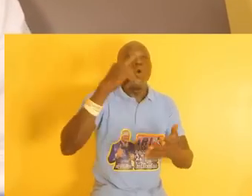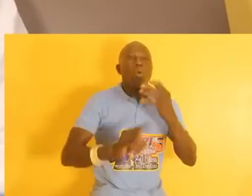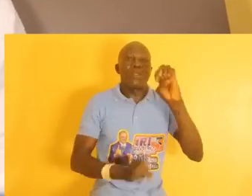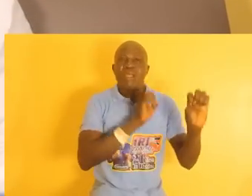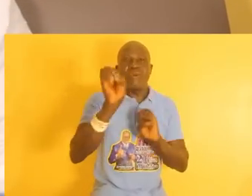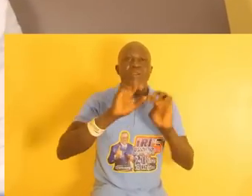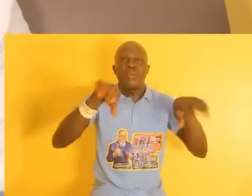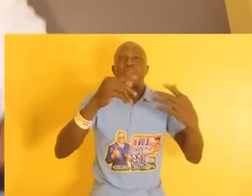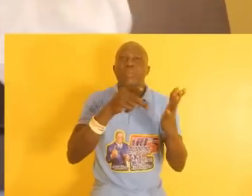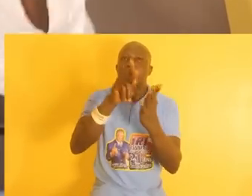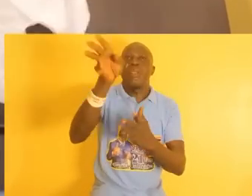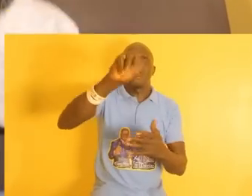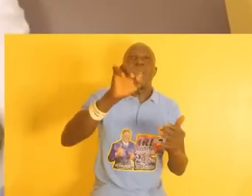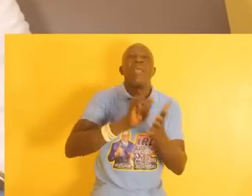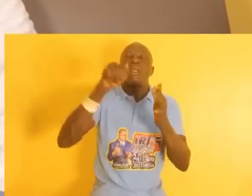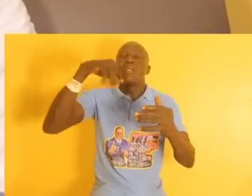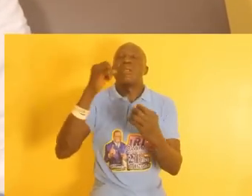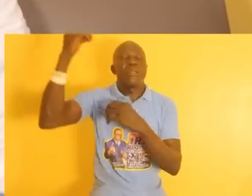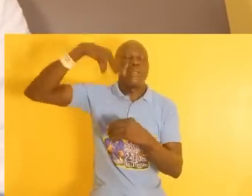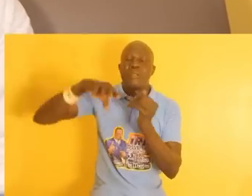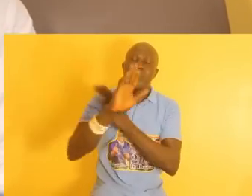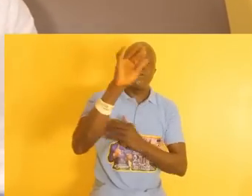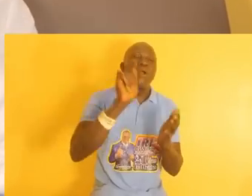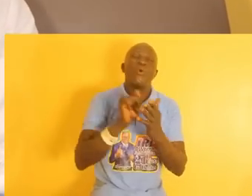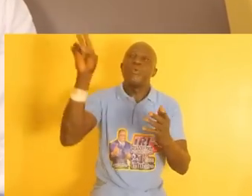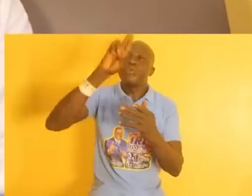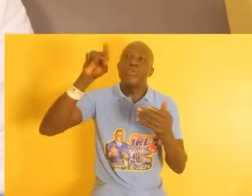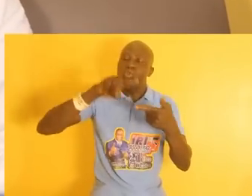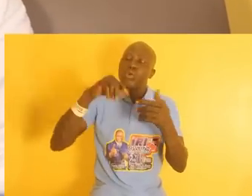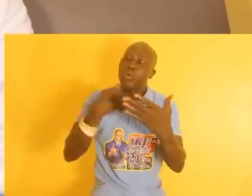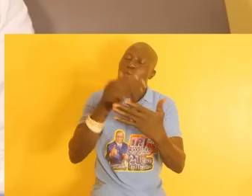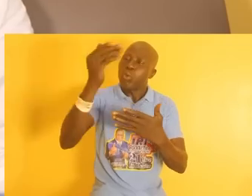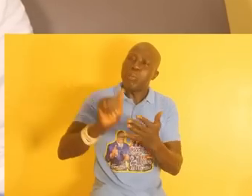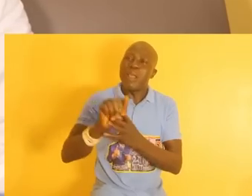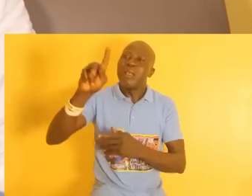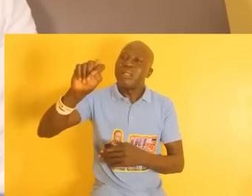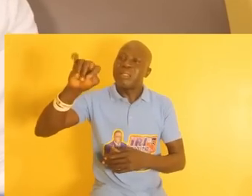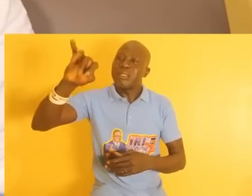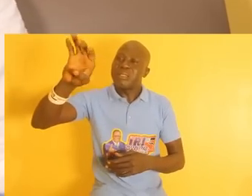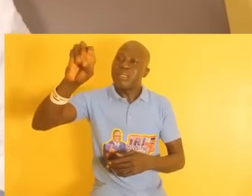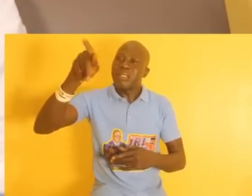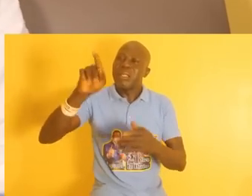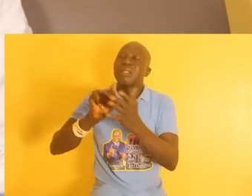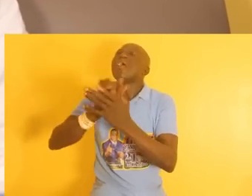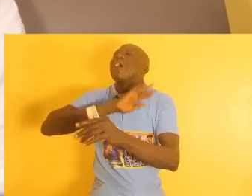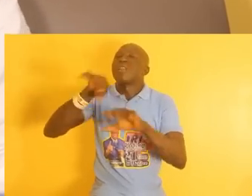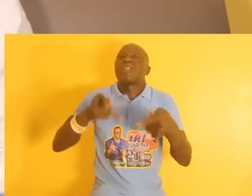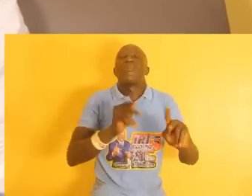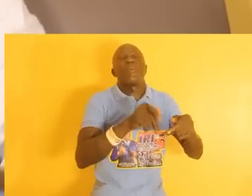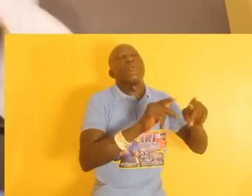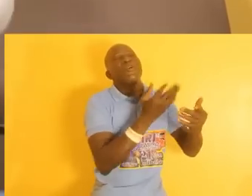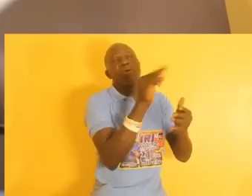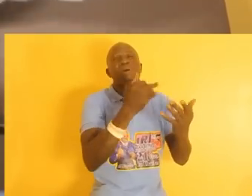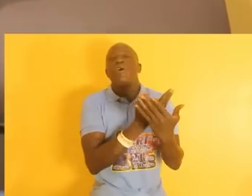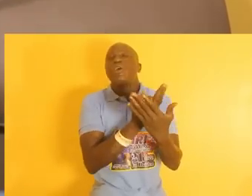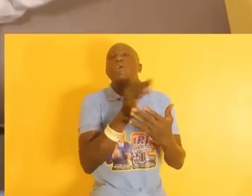by the grace of God, will you buy tickets for them? Let them be free, your children to be